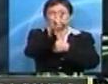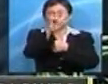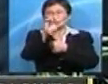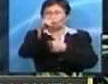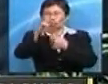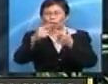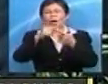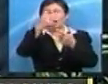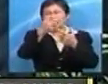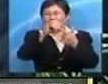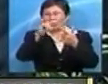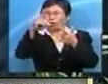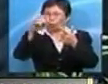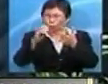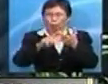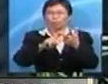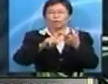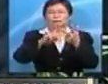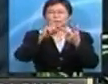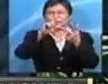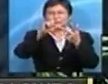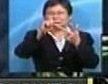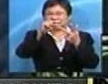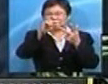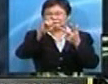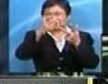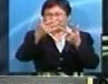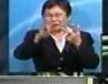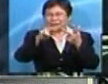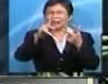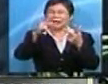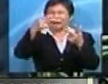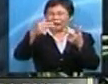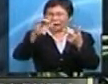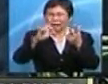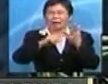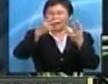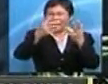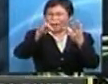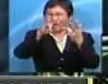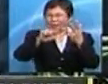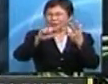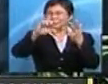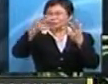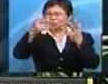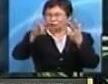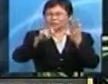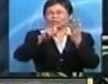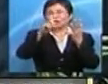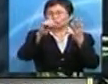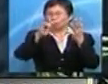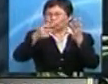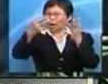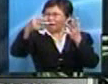Tui, the Jing Kang San, the Hai Xin, the Dong Hai